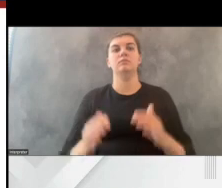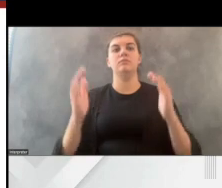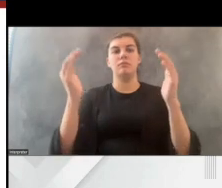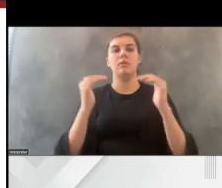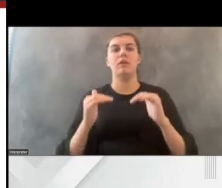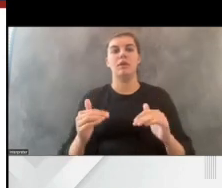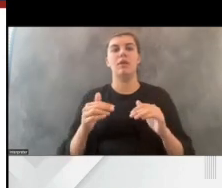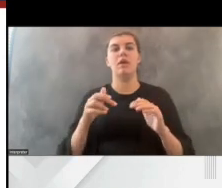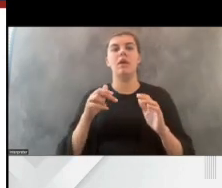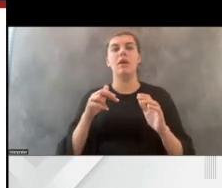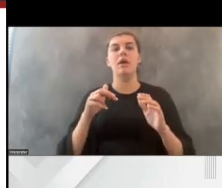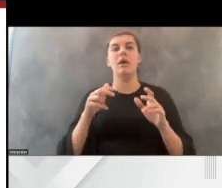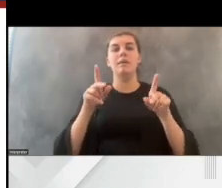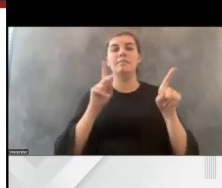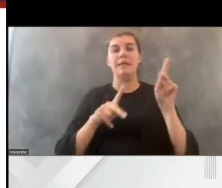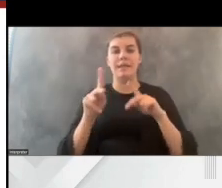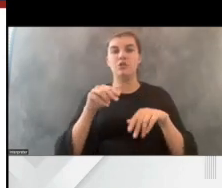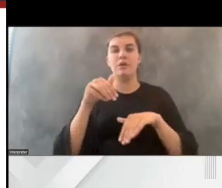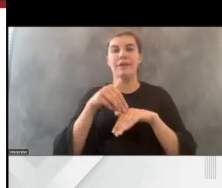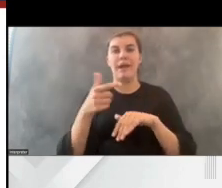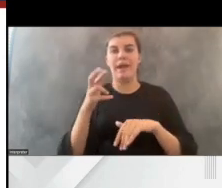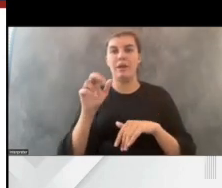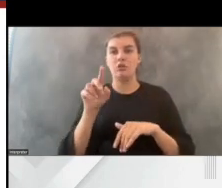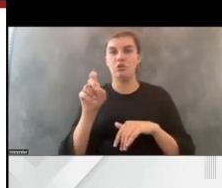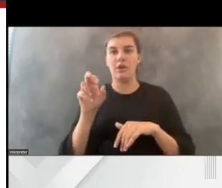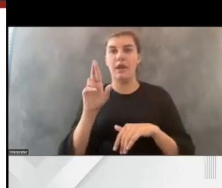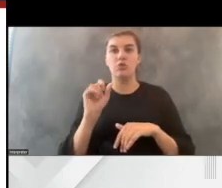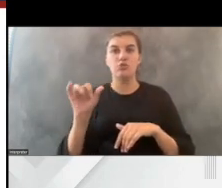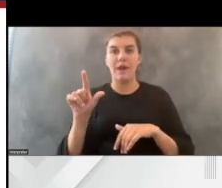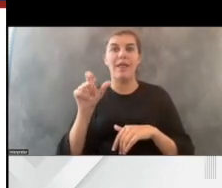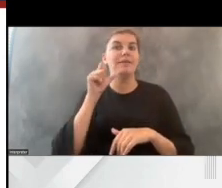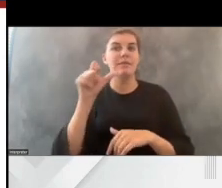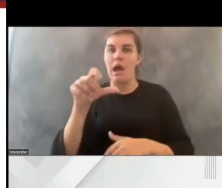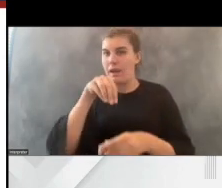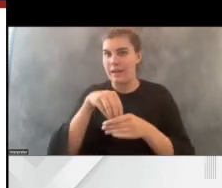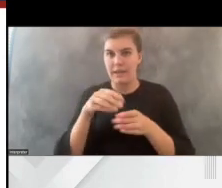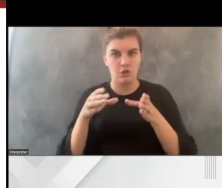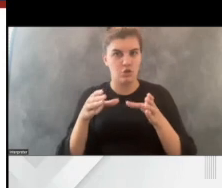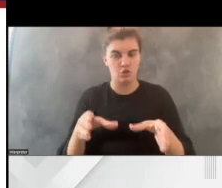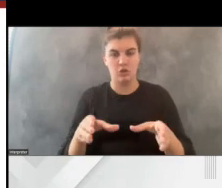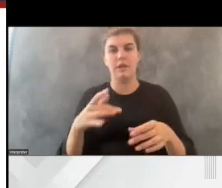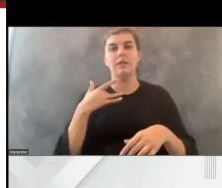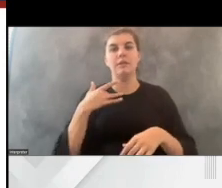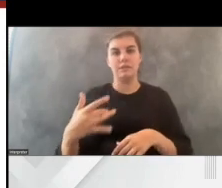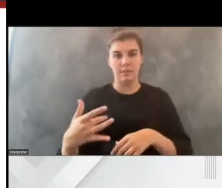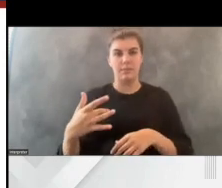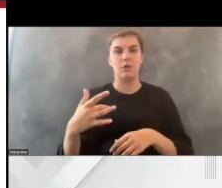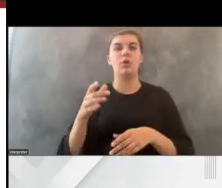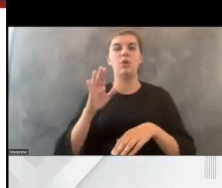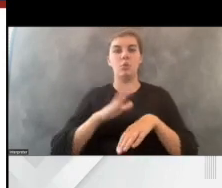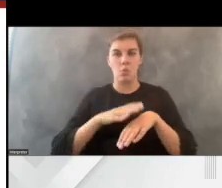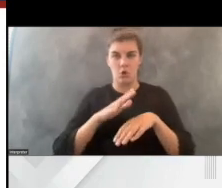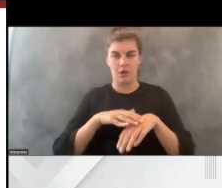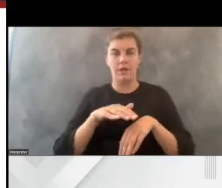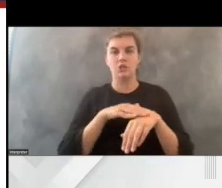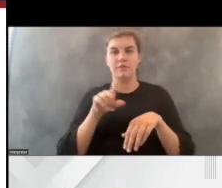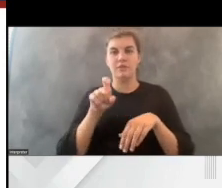and perpendicular curb ramps, the cross slope of blended transitions is tied to the cross slope of the